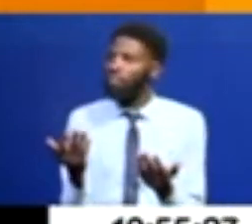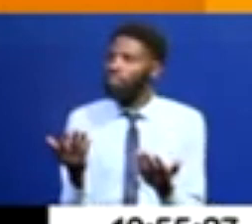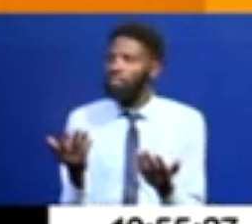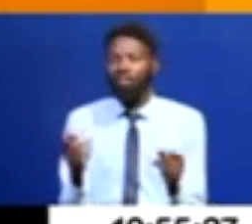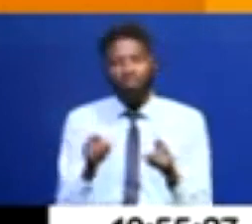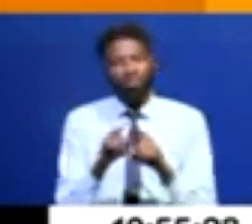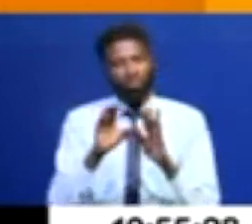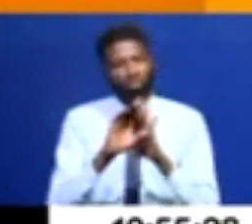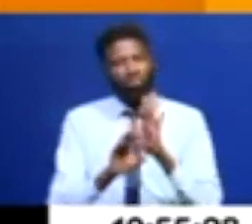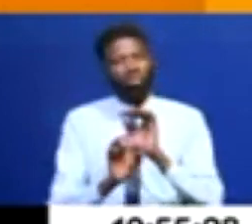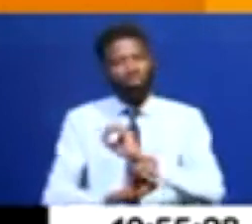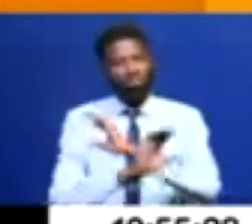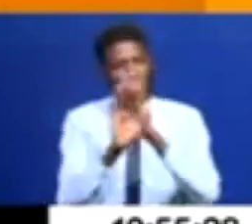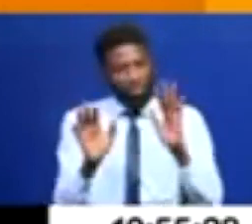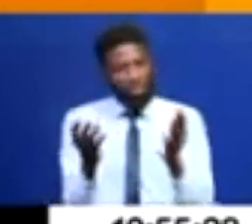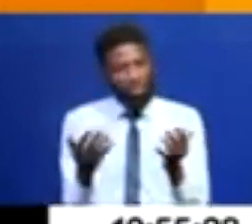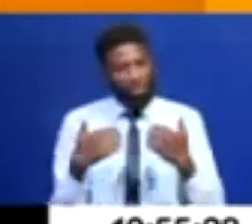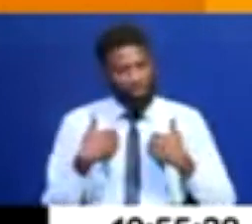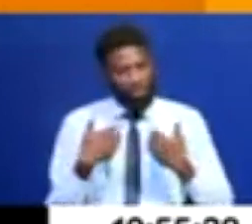the Constitution is very clear that